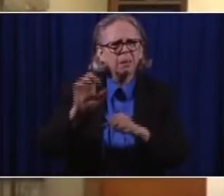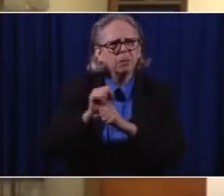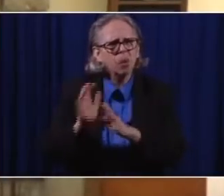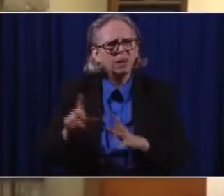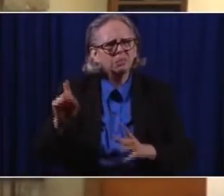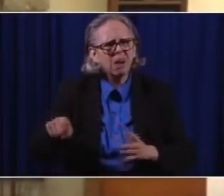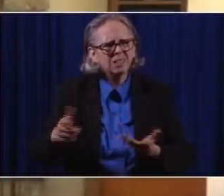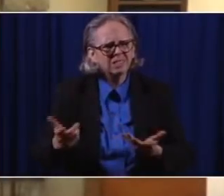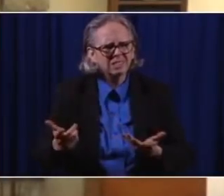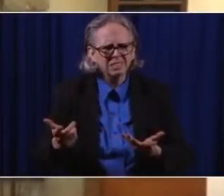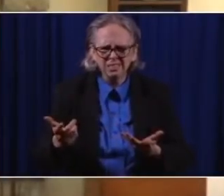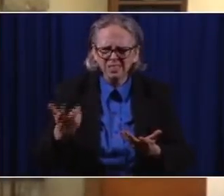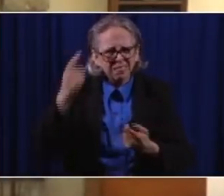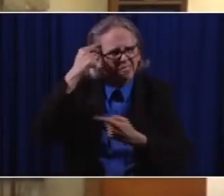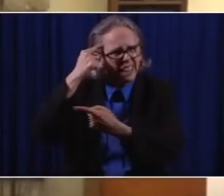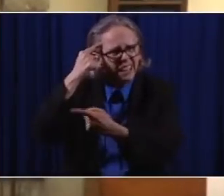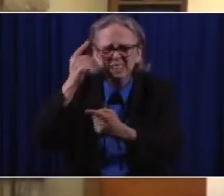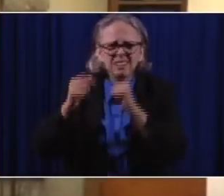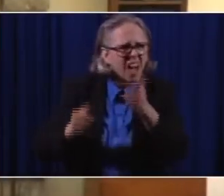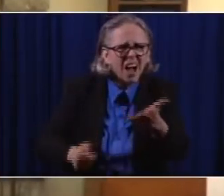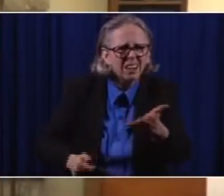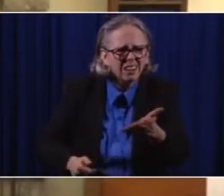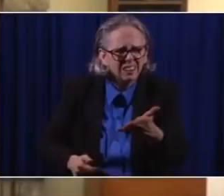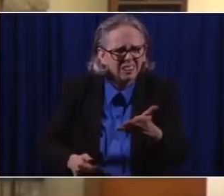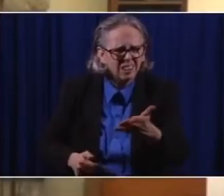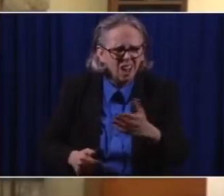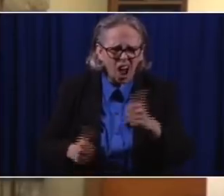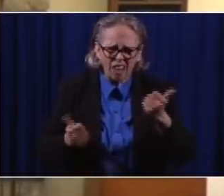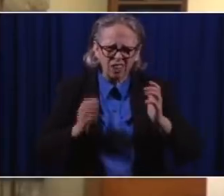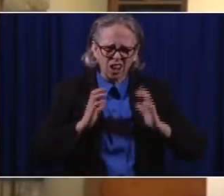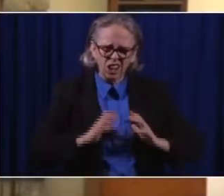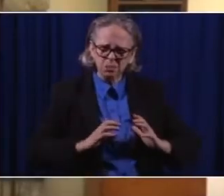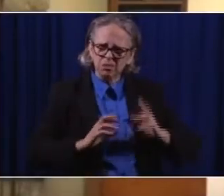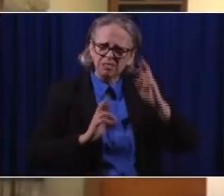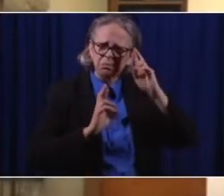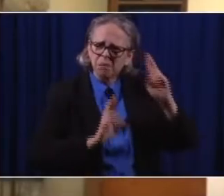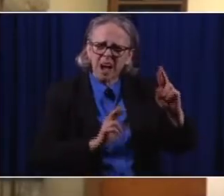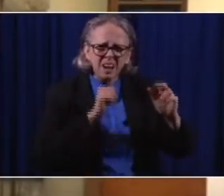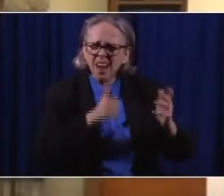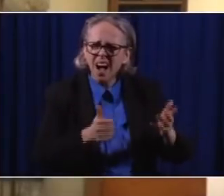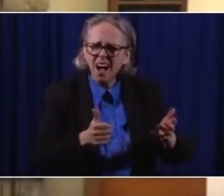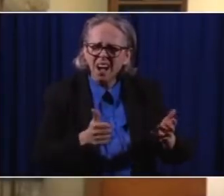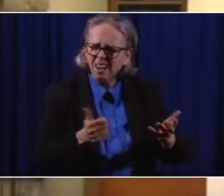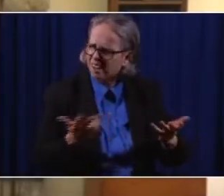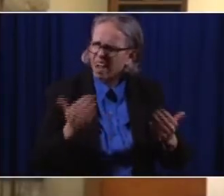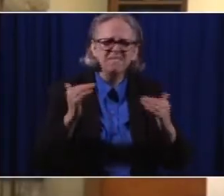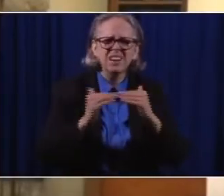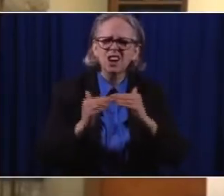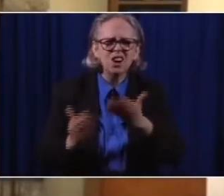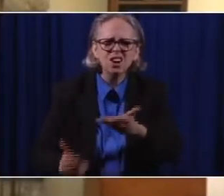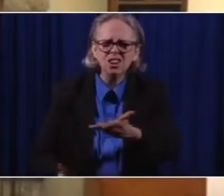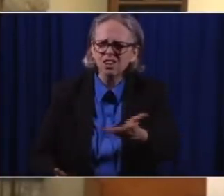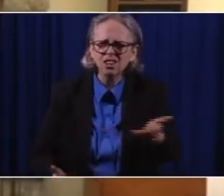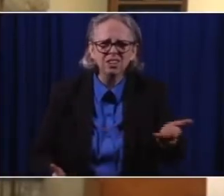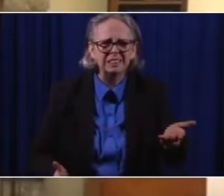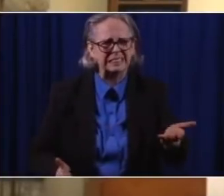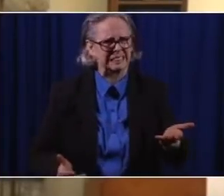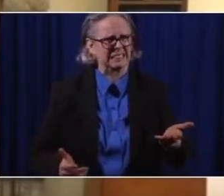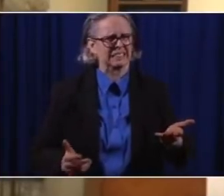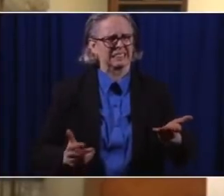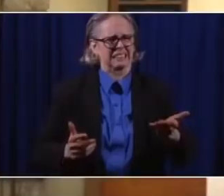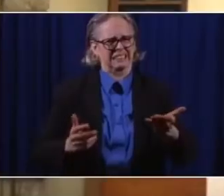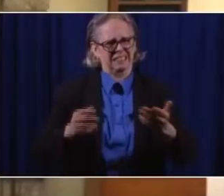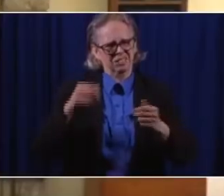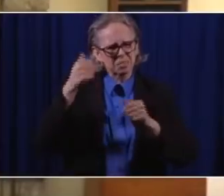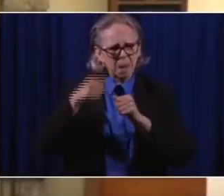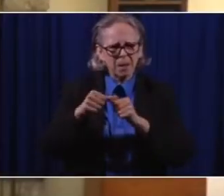customers. And so we're going to have to do what we have to do in regard to that. Again, not in a punitive way. We're going to